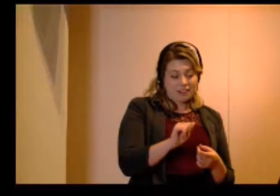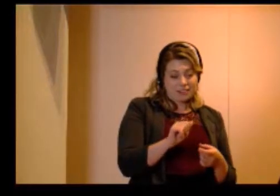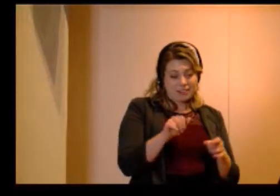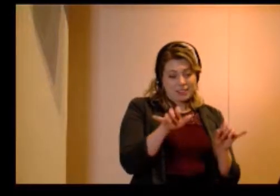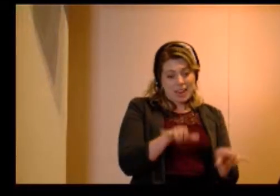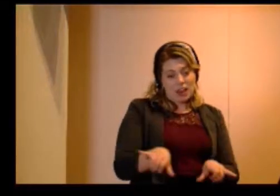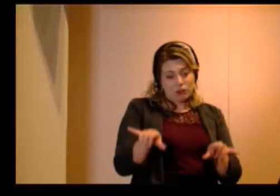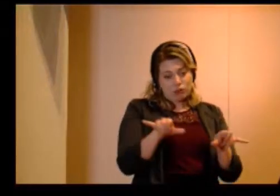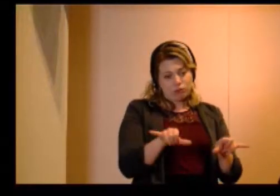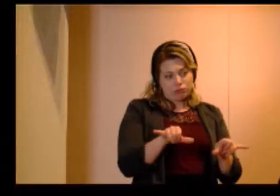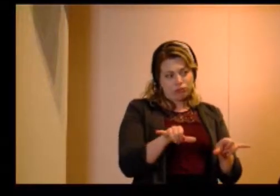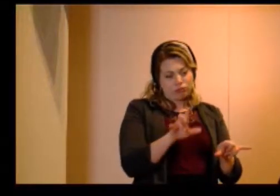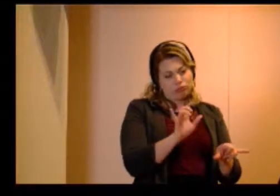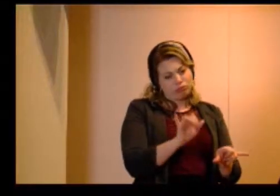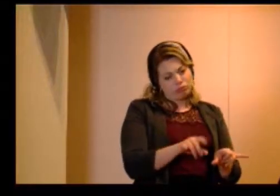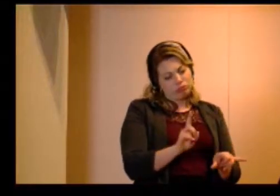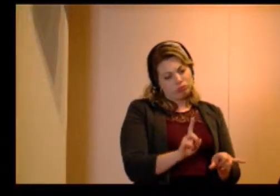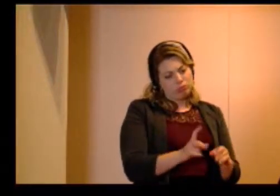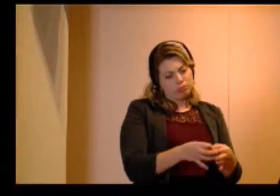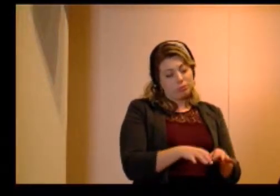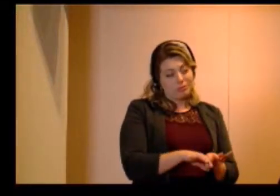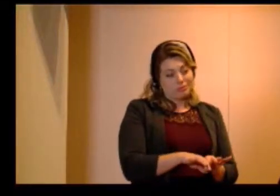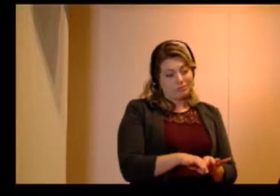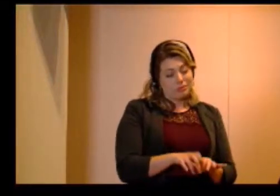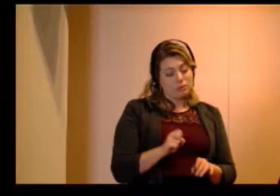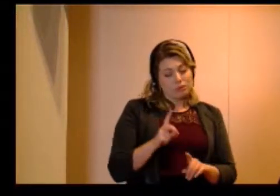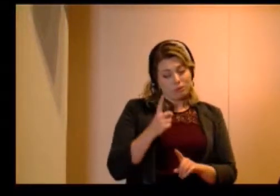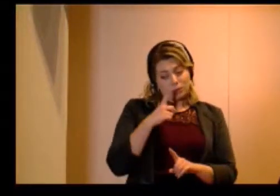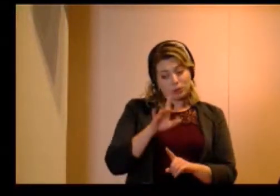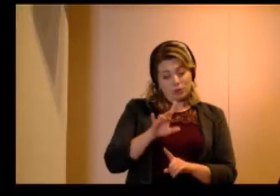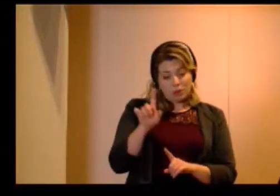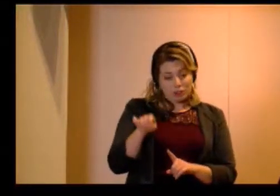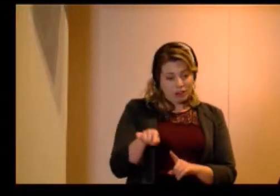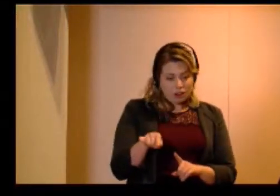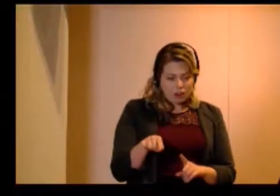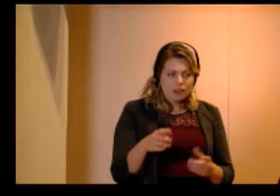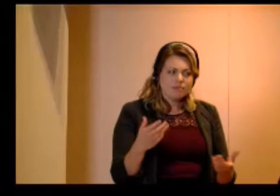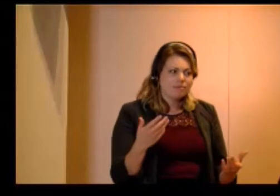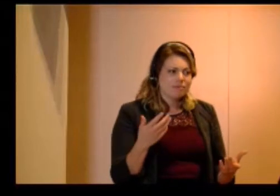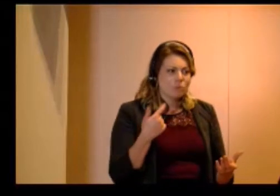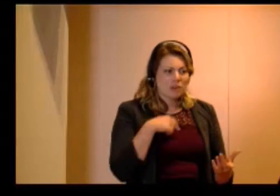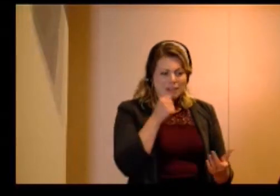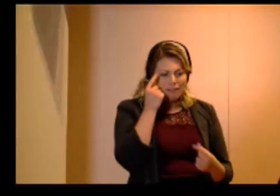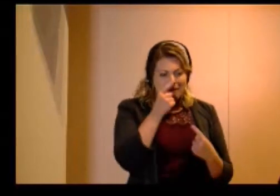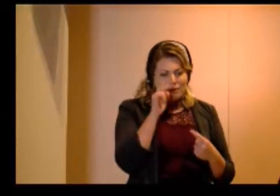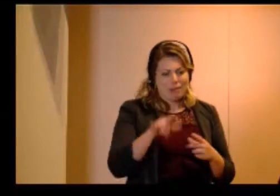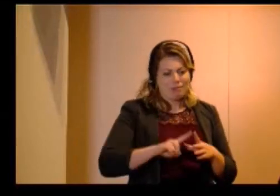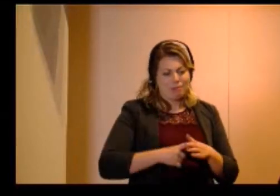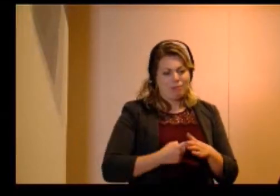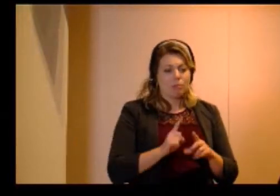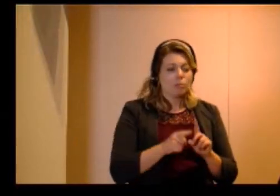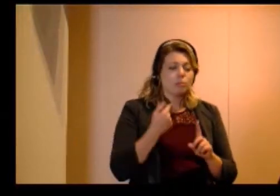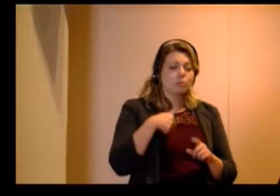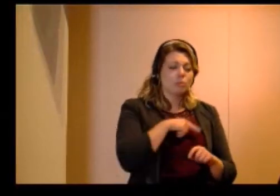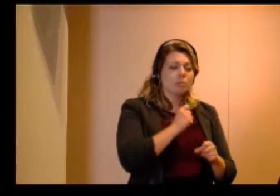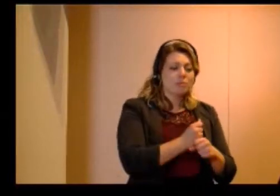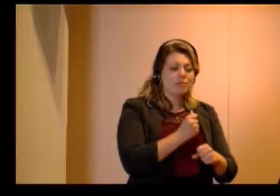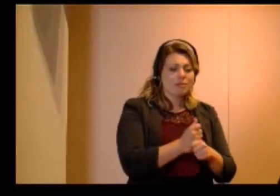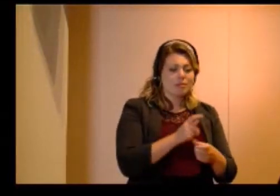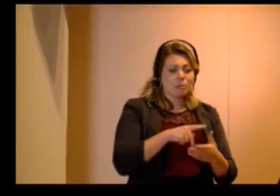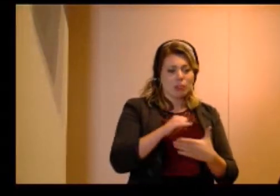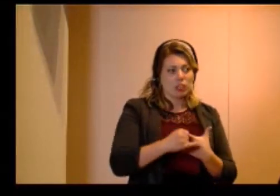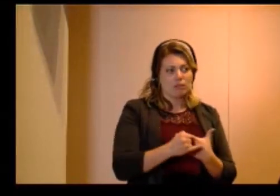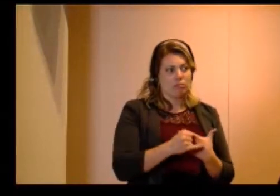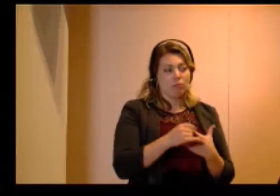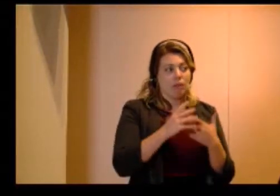which to the original question, it wasn't something that we thought about initially. We just sort of, created this project flying by the seat of